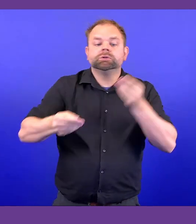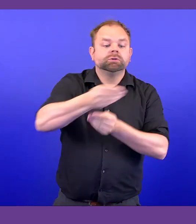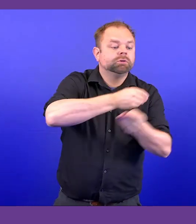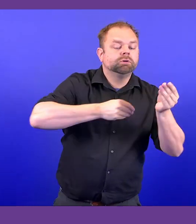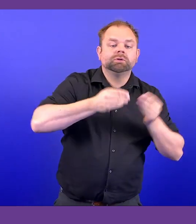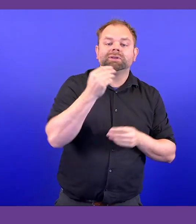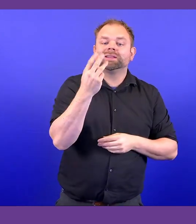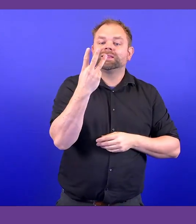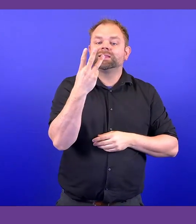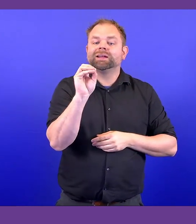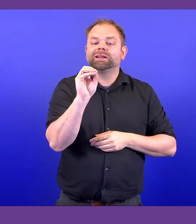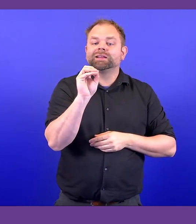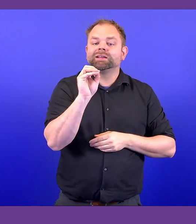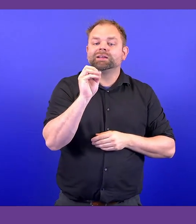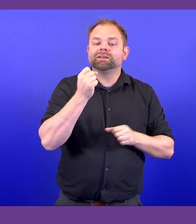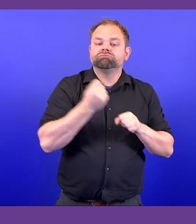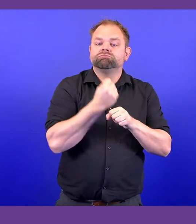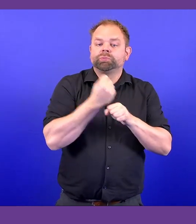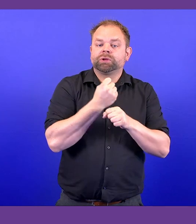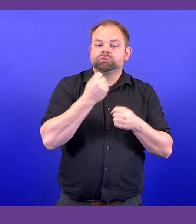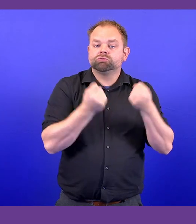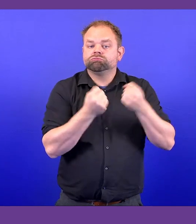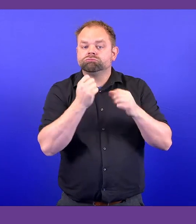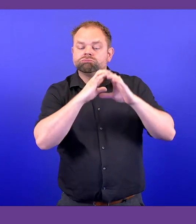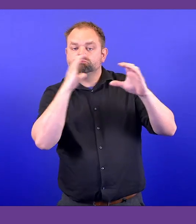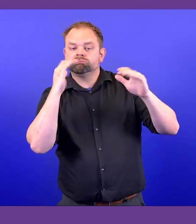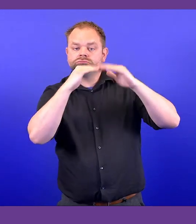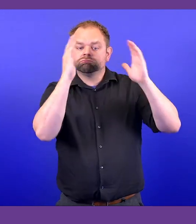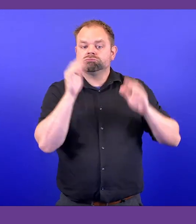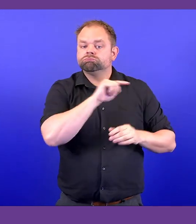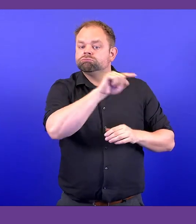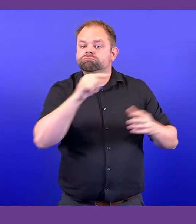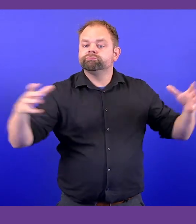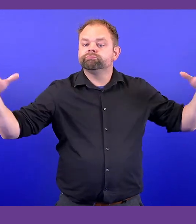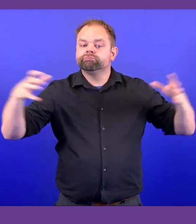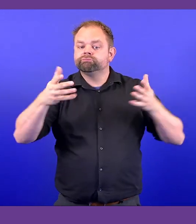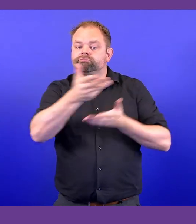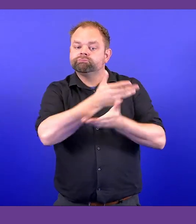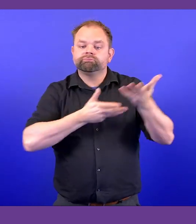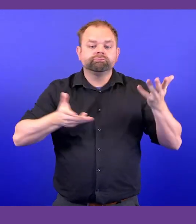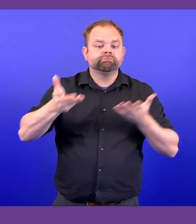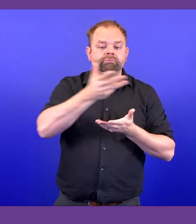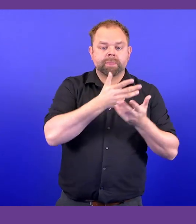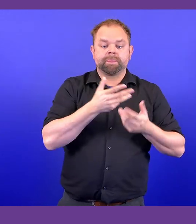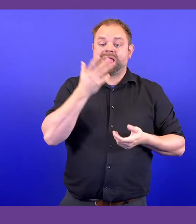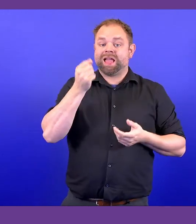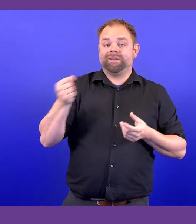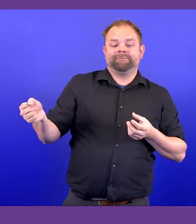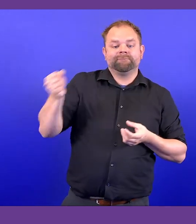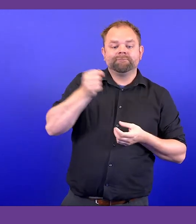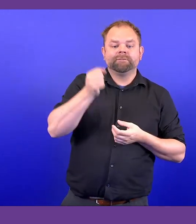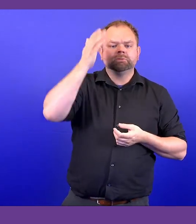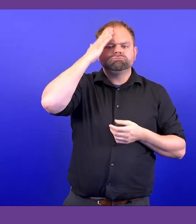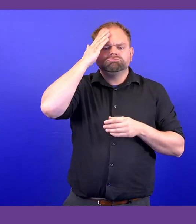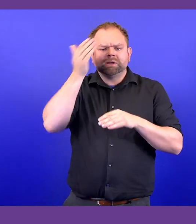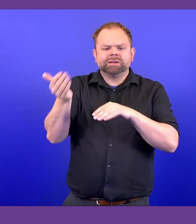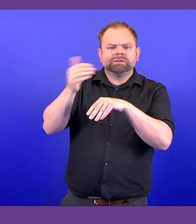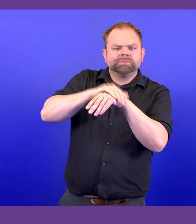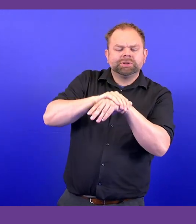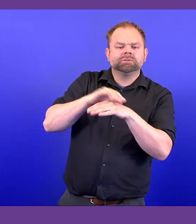process first, and then how do we decline this into the management? Because you're right, Anne, it's also a question of mindset for a